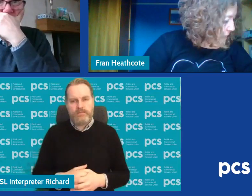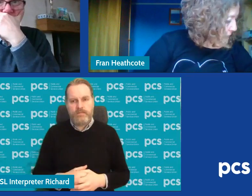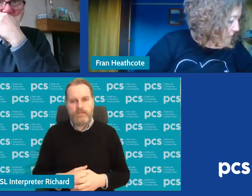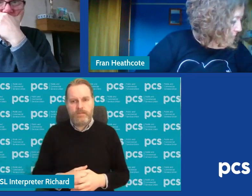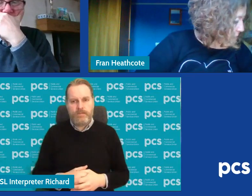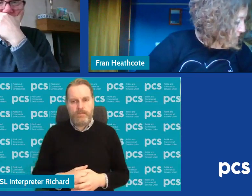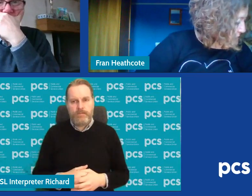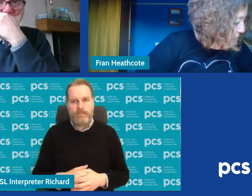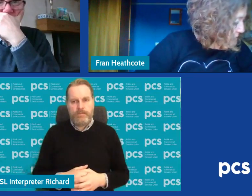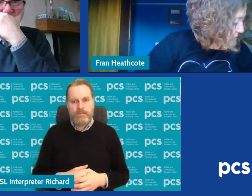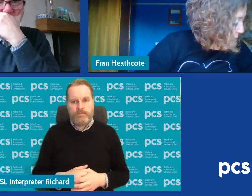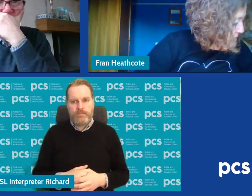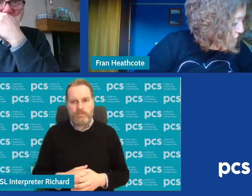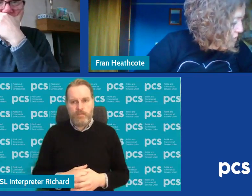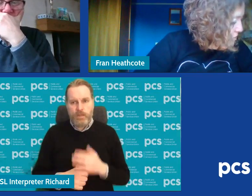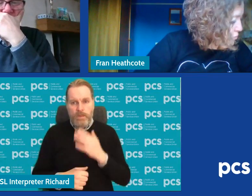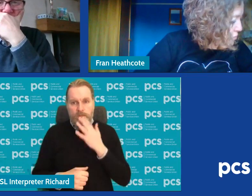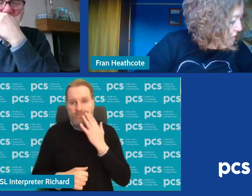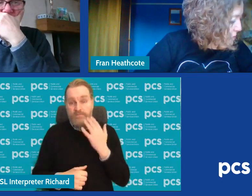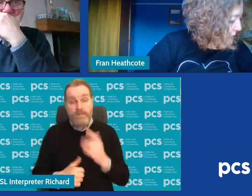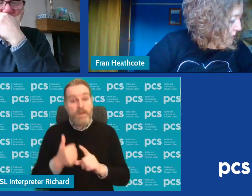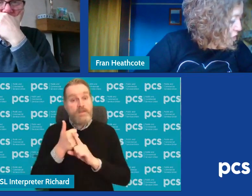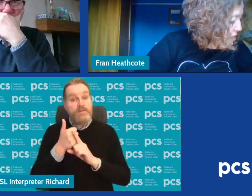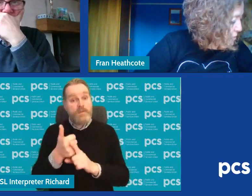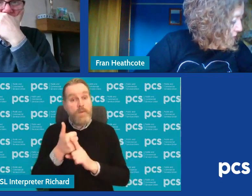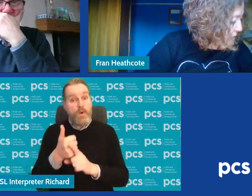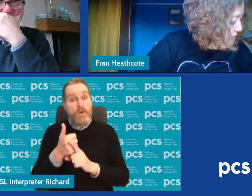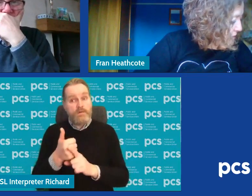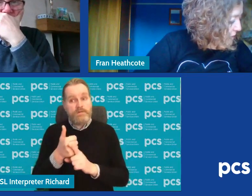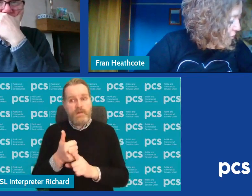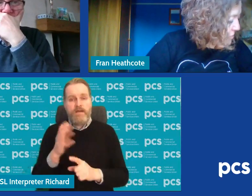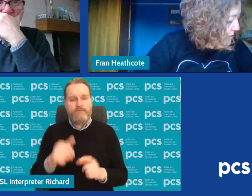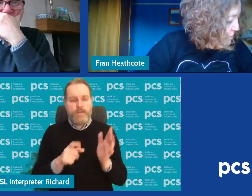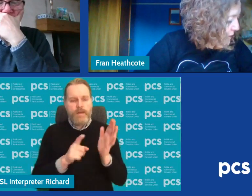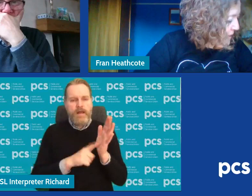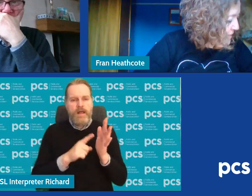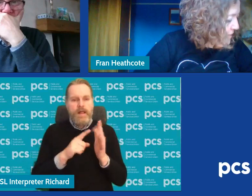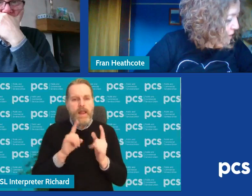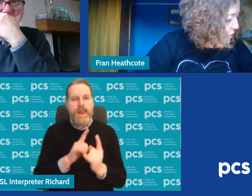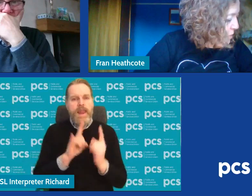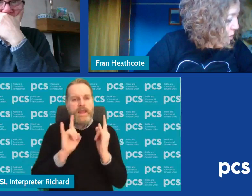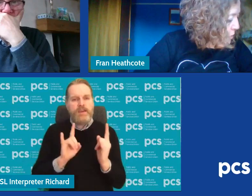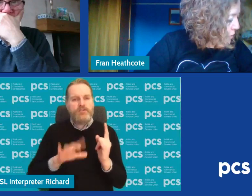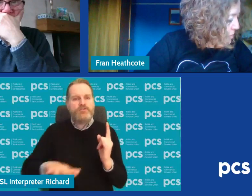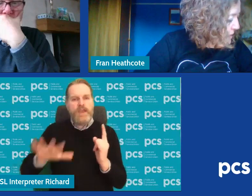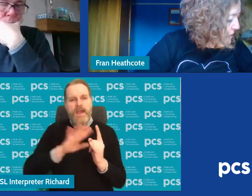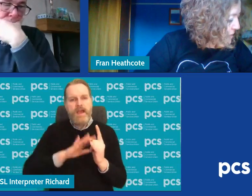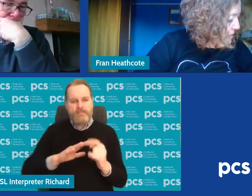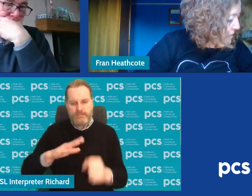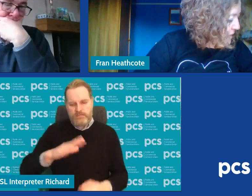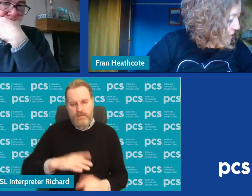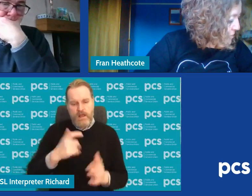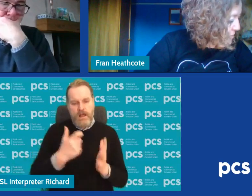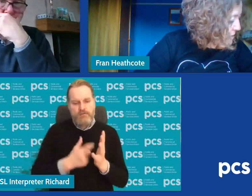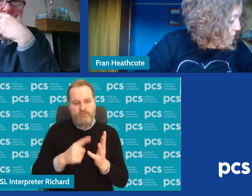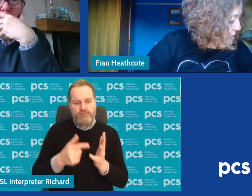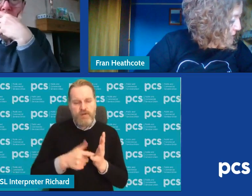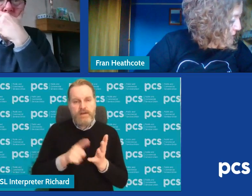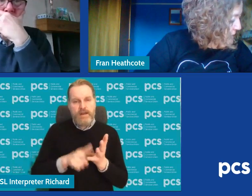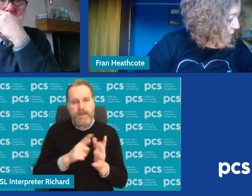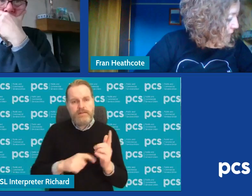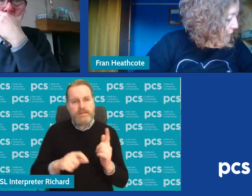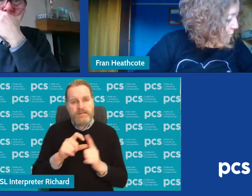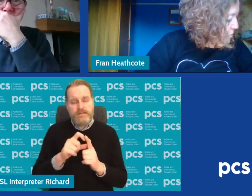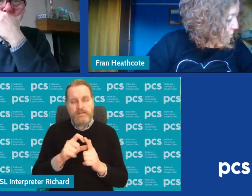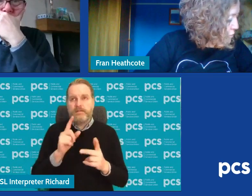Okay, solidarity messages from DWP Lincolnshire and Rutland, from DWP Glasgow, from Home Office Midlands, that's from Terry